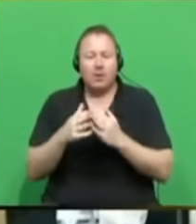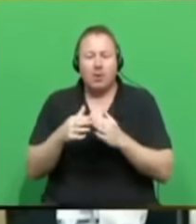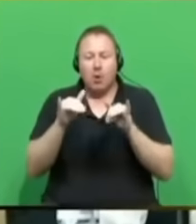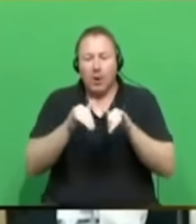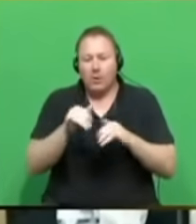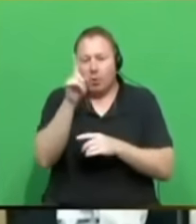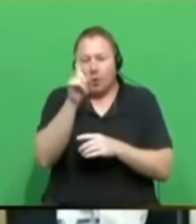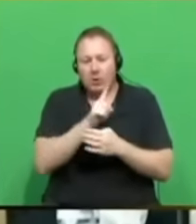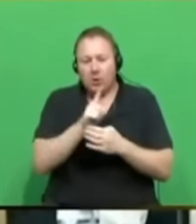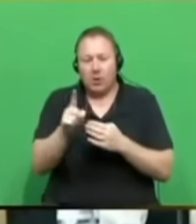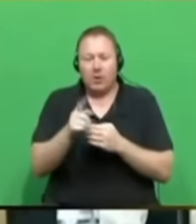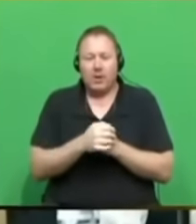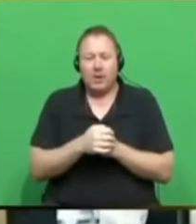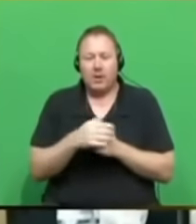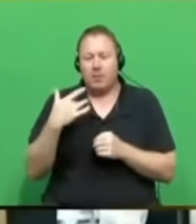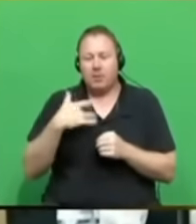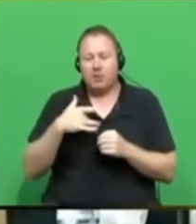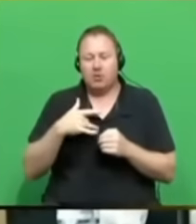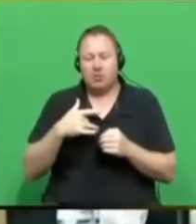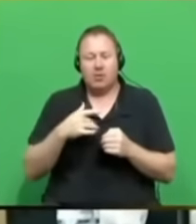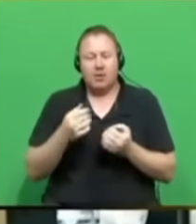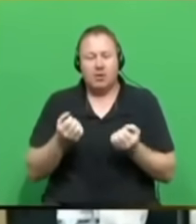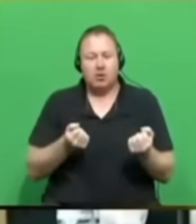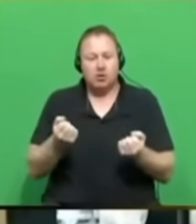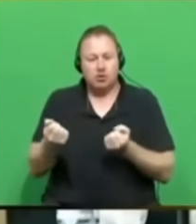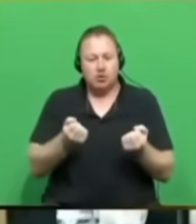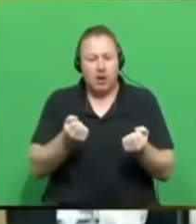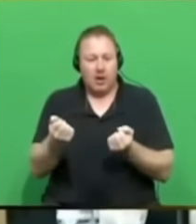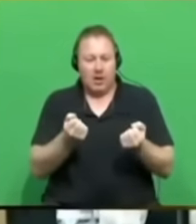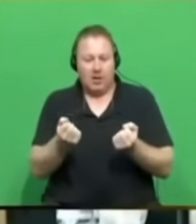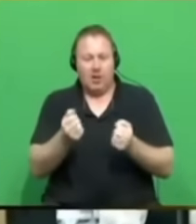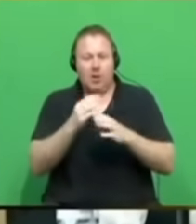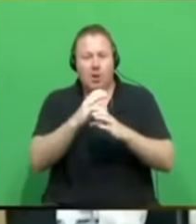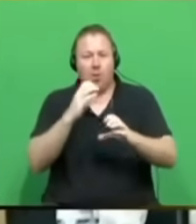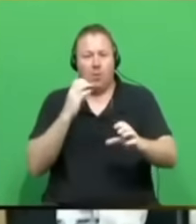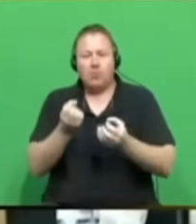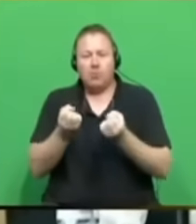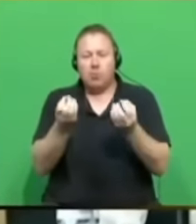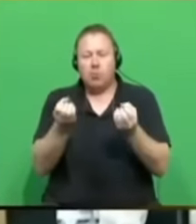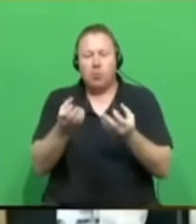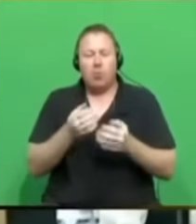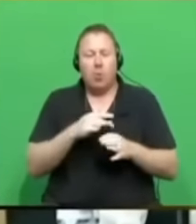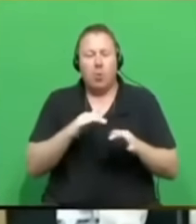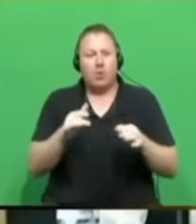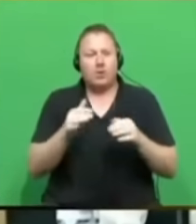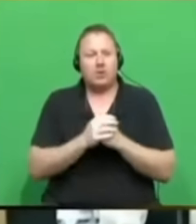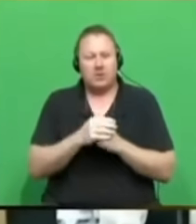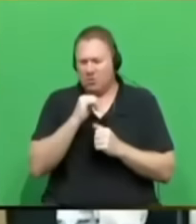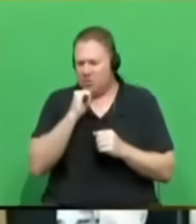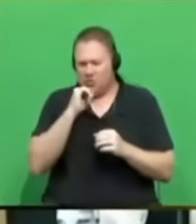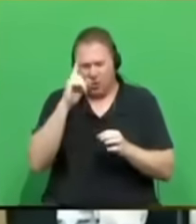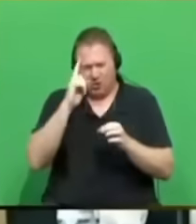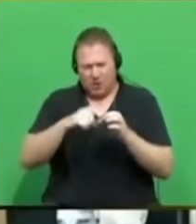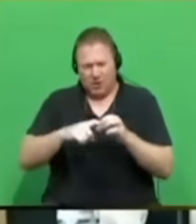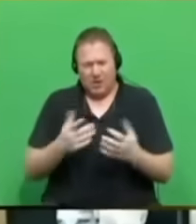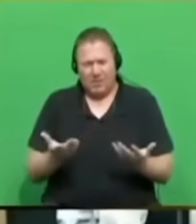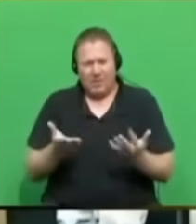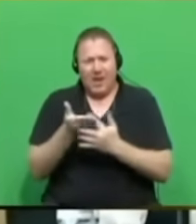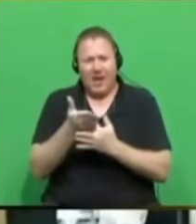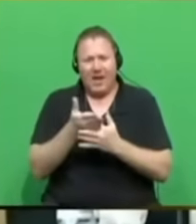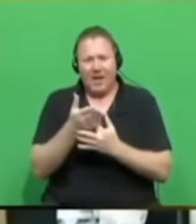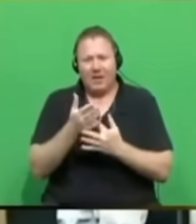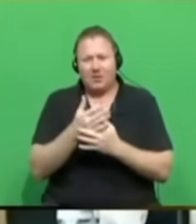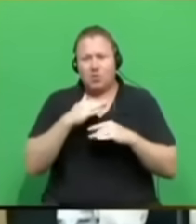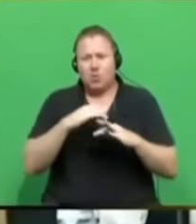a week for a municipal truck to deliver water to them. In this day and age, are you not ashamed that the access to water